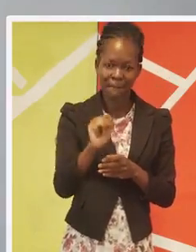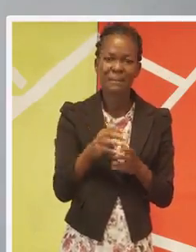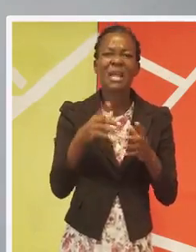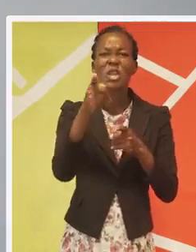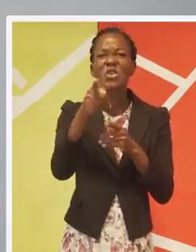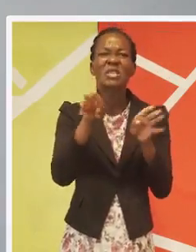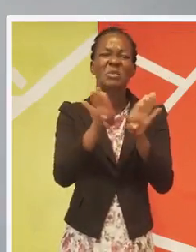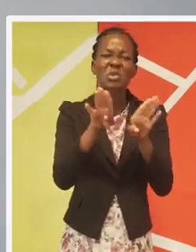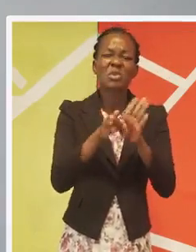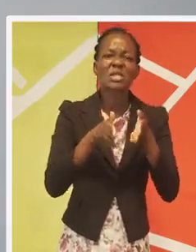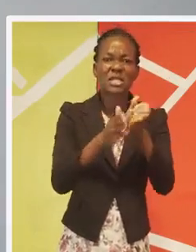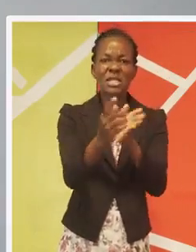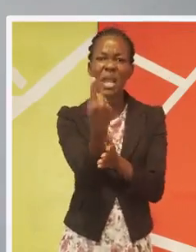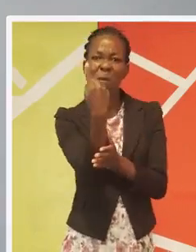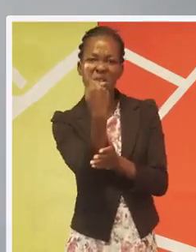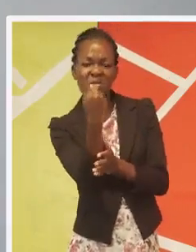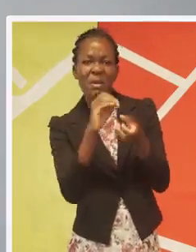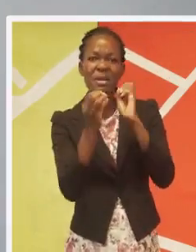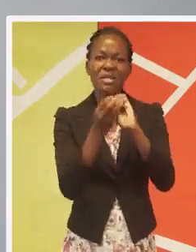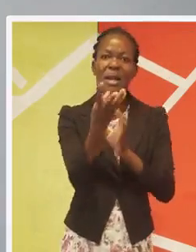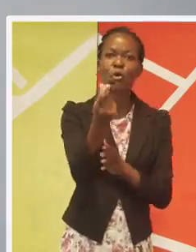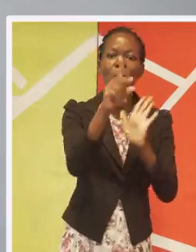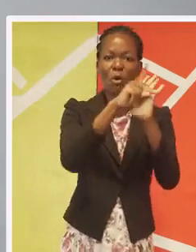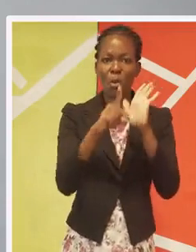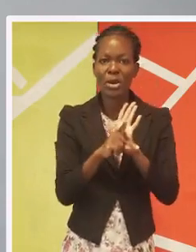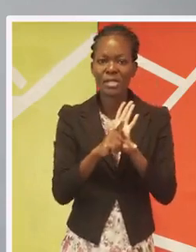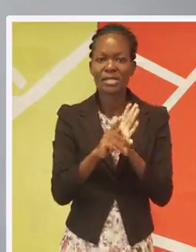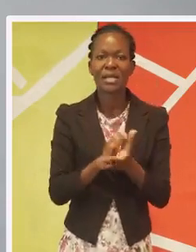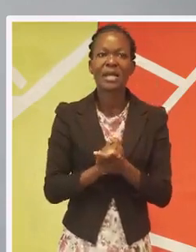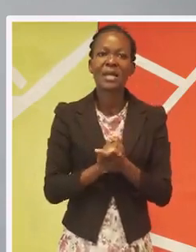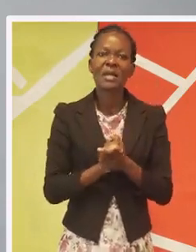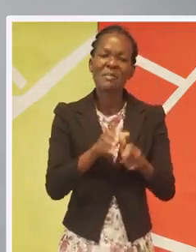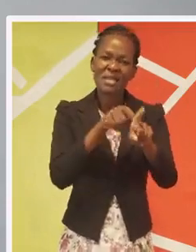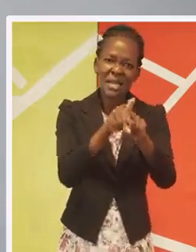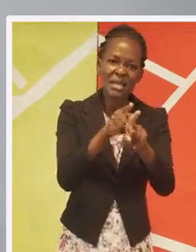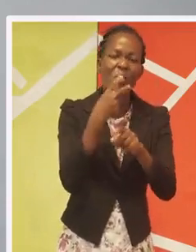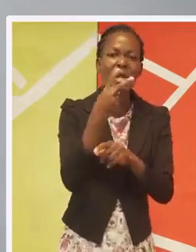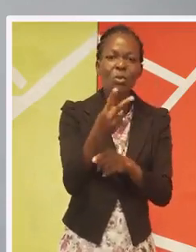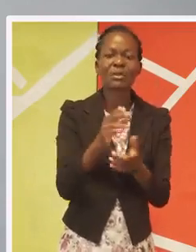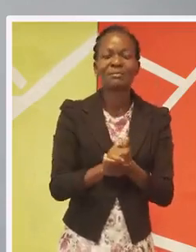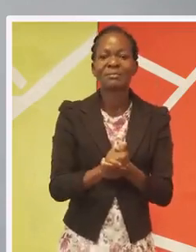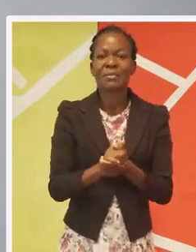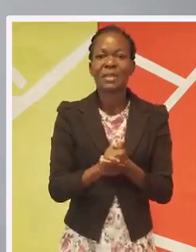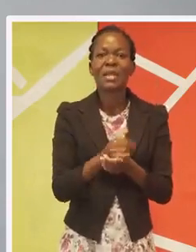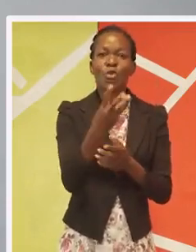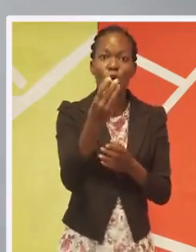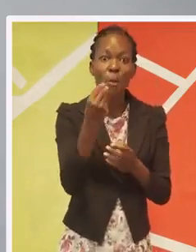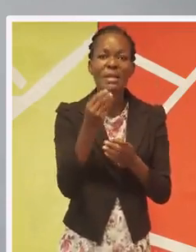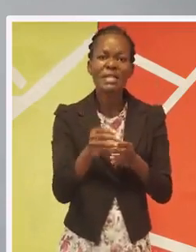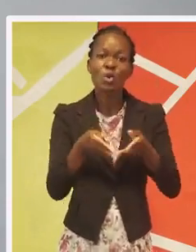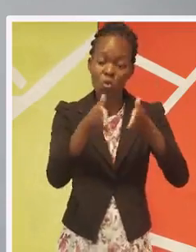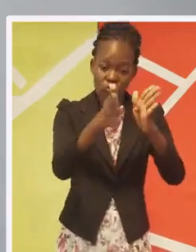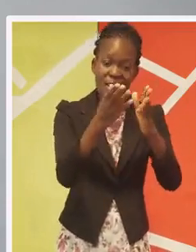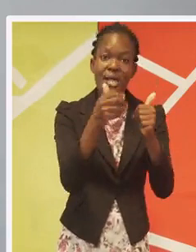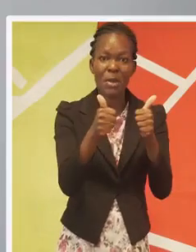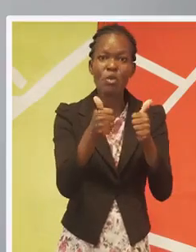an ideology or economic policy that is grounded on the belief that economies are more efficient and